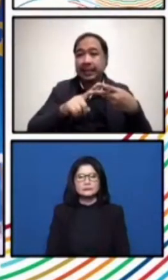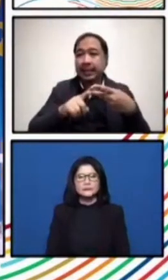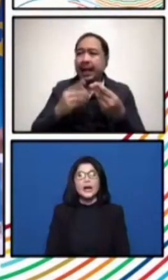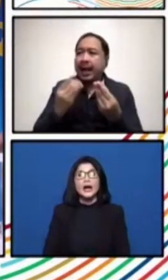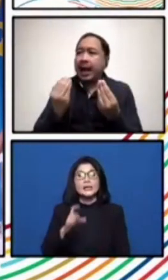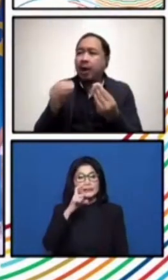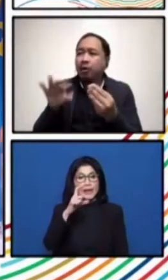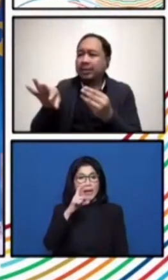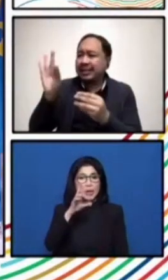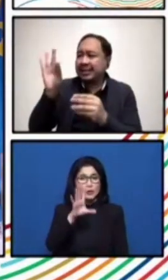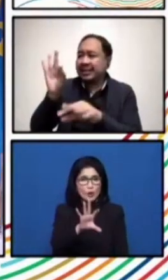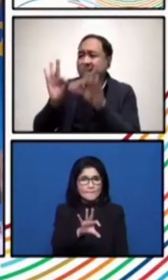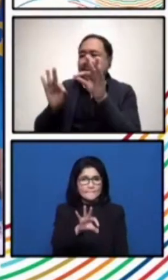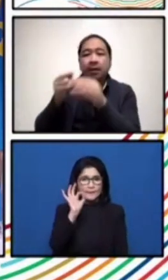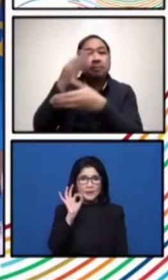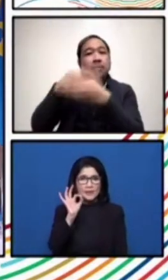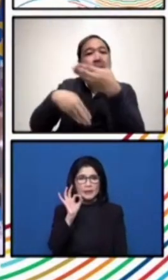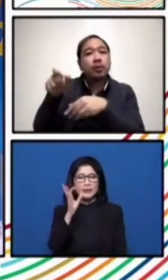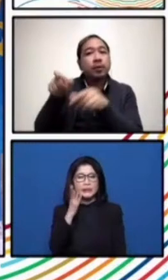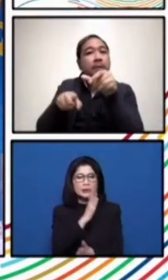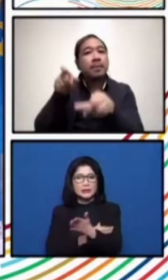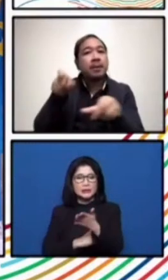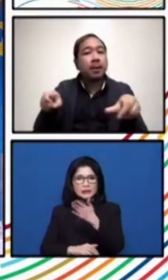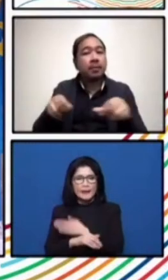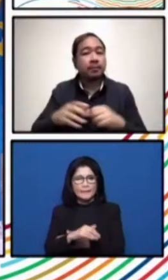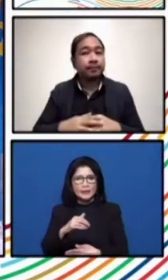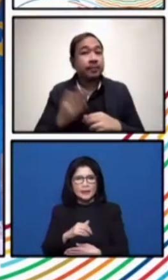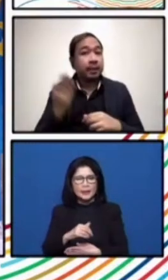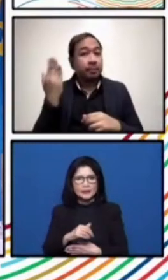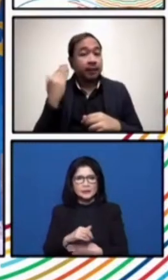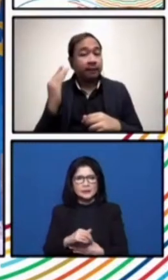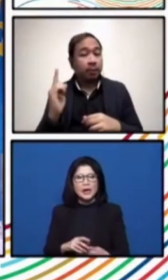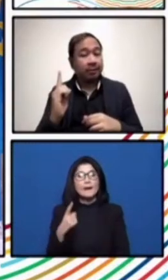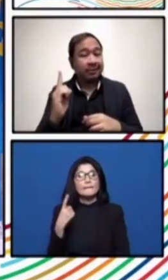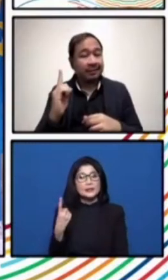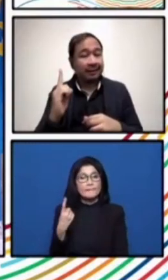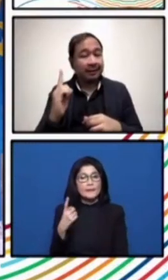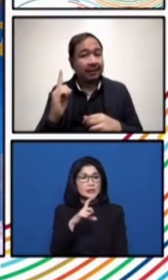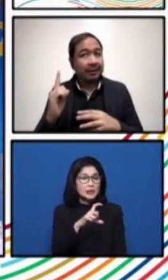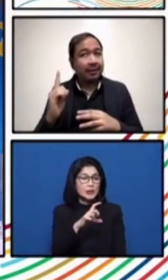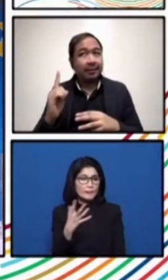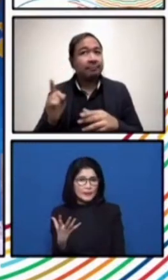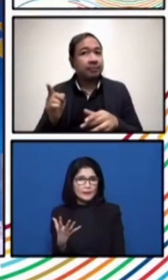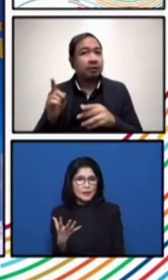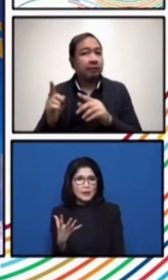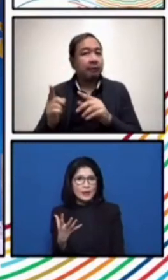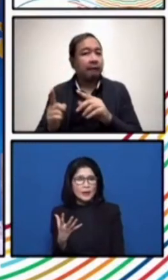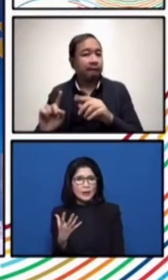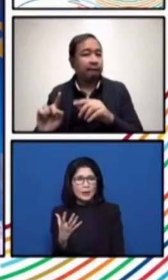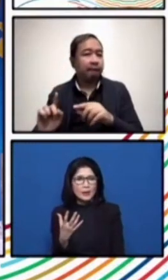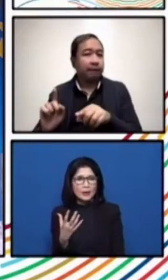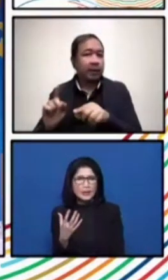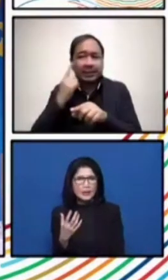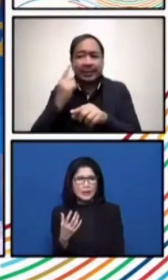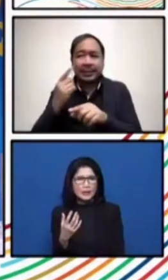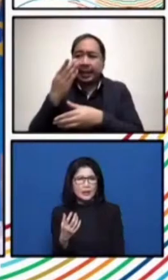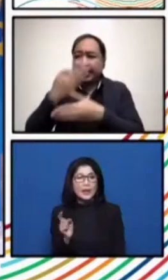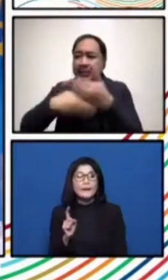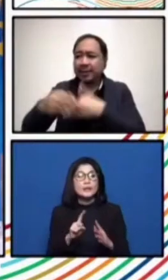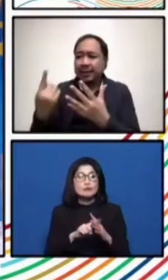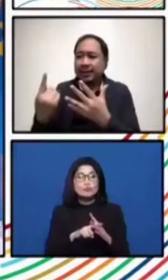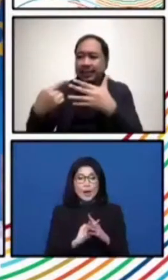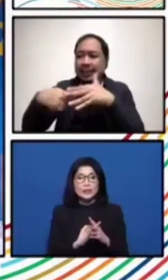disability the first time that we started with the inclusive disability inclusiveness we use the target